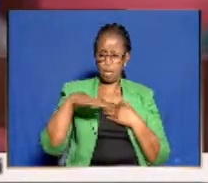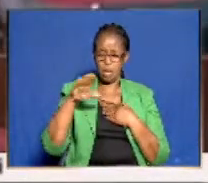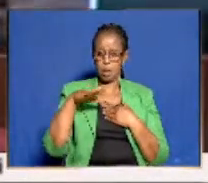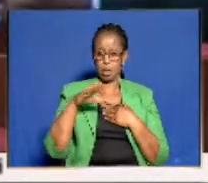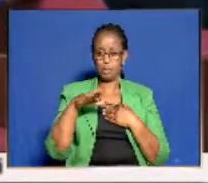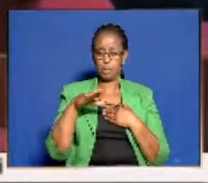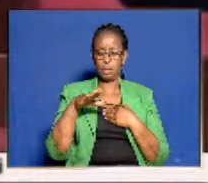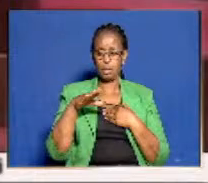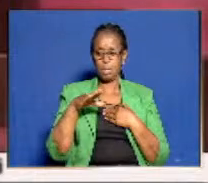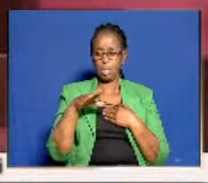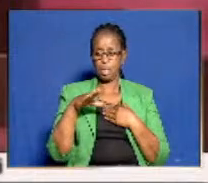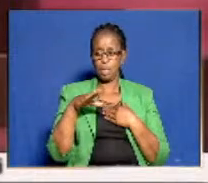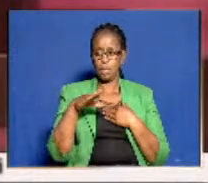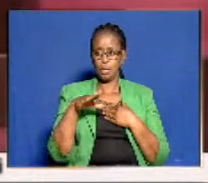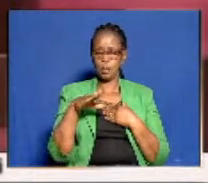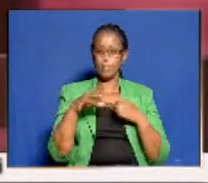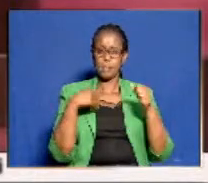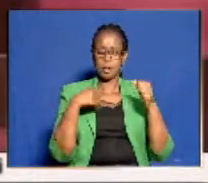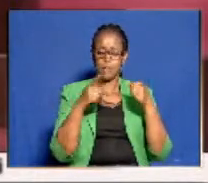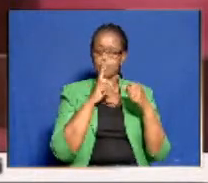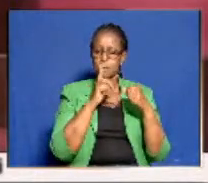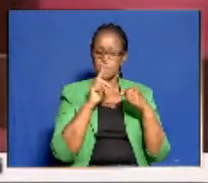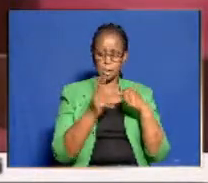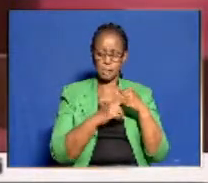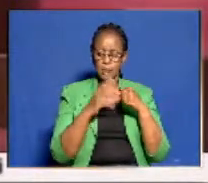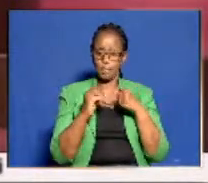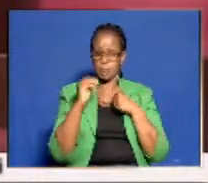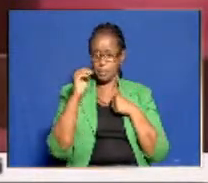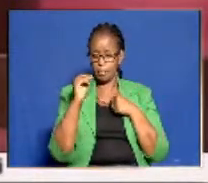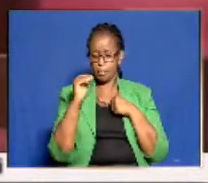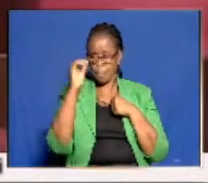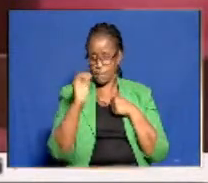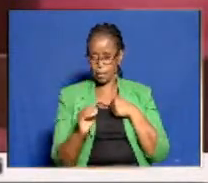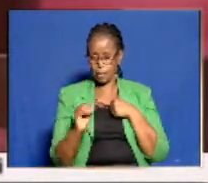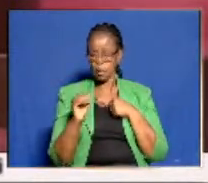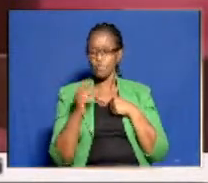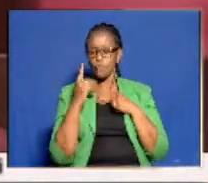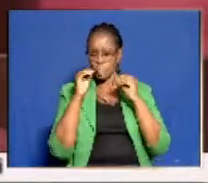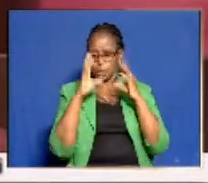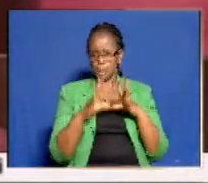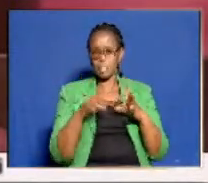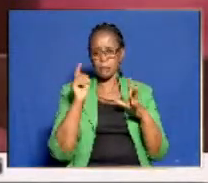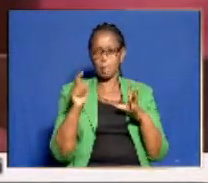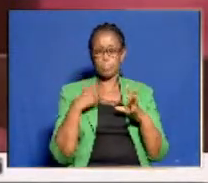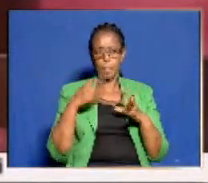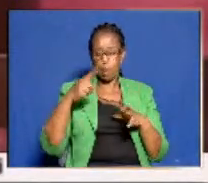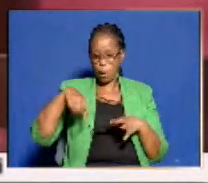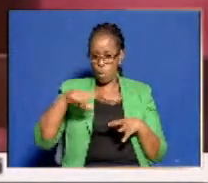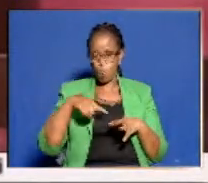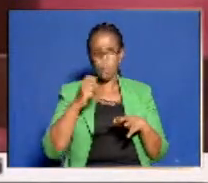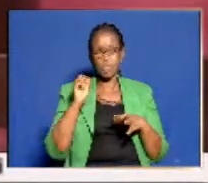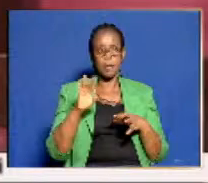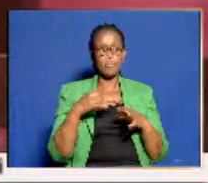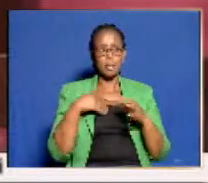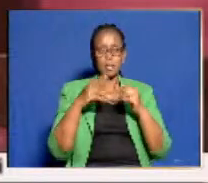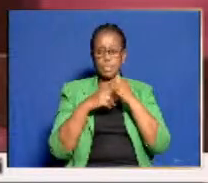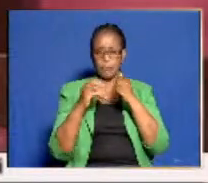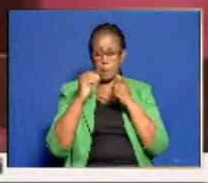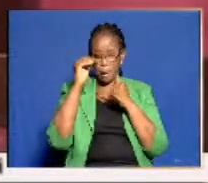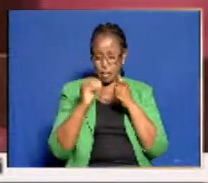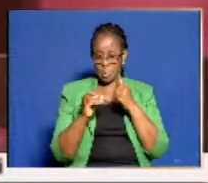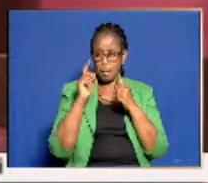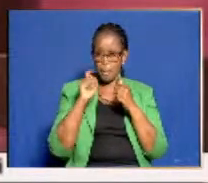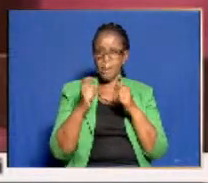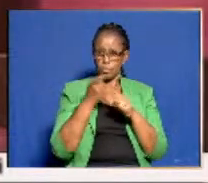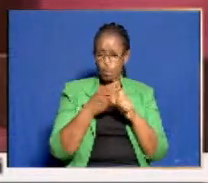are championing, they are saying 70% of recruitment of teachers must be local. So if you're talking about a county, then 70% of the teachers must come